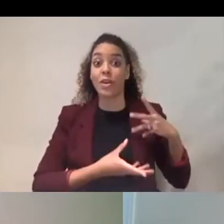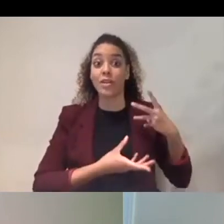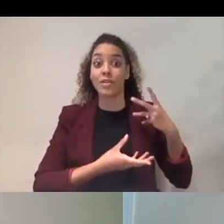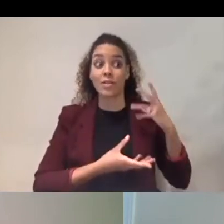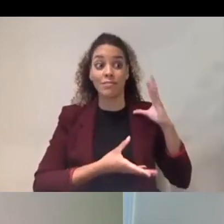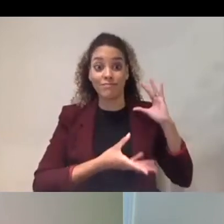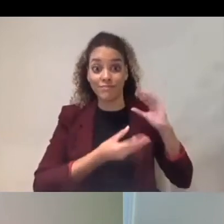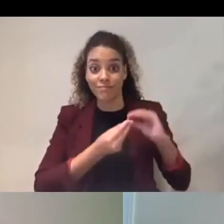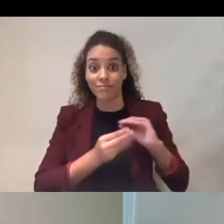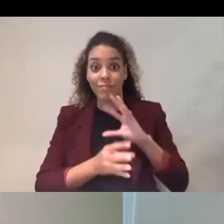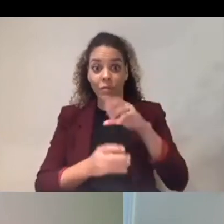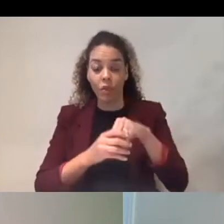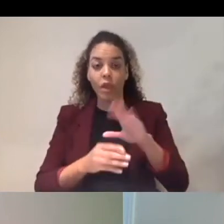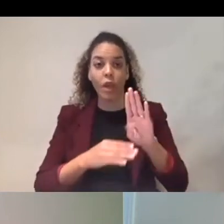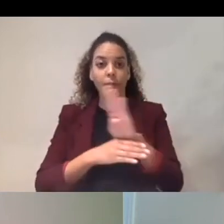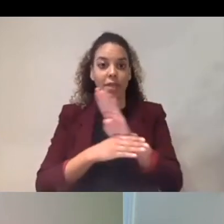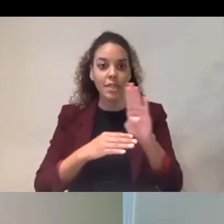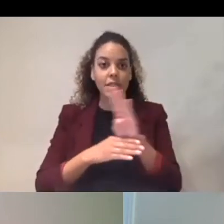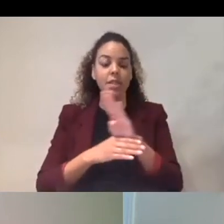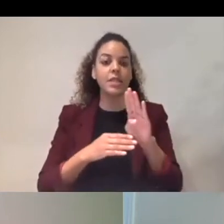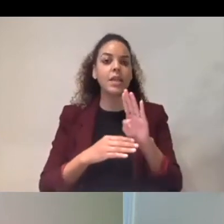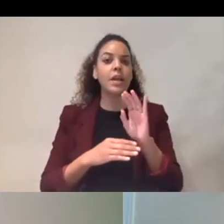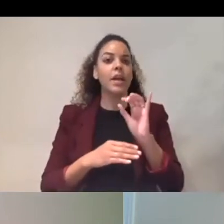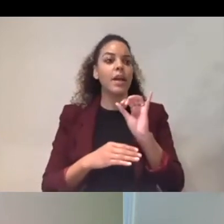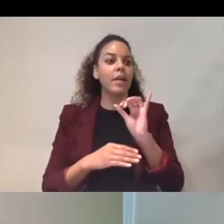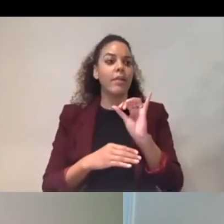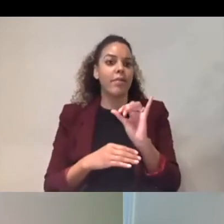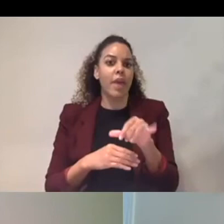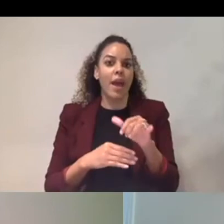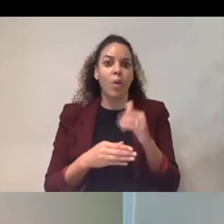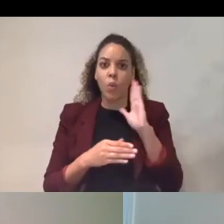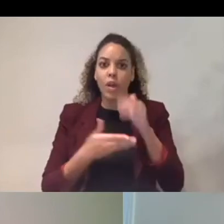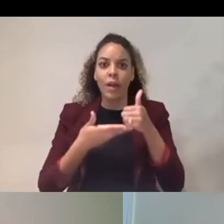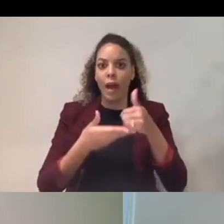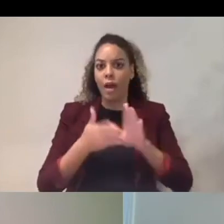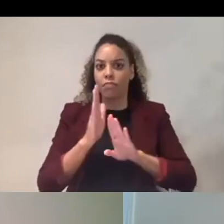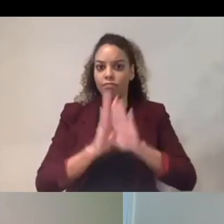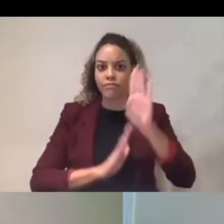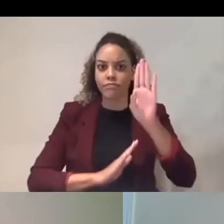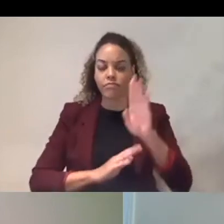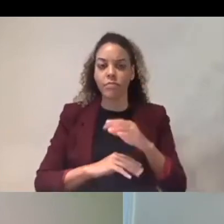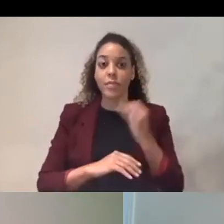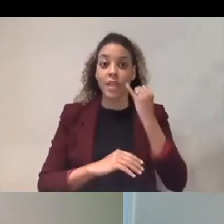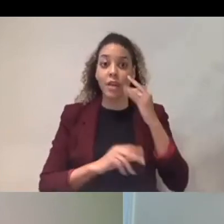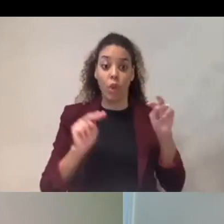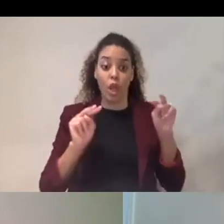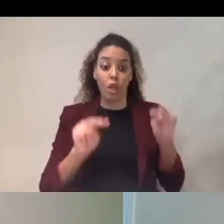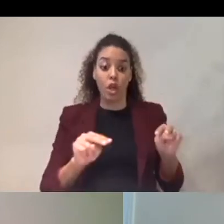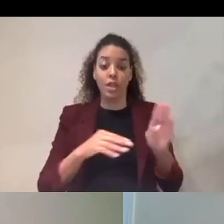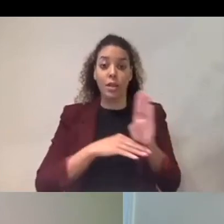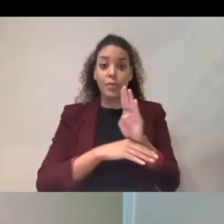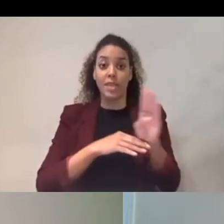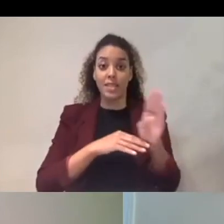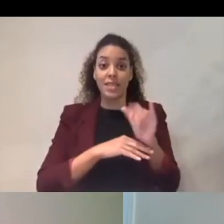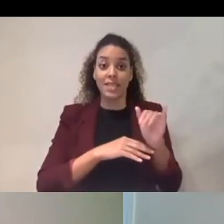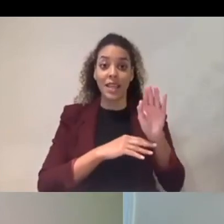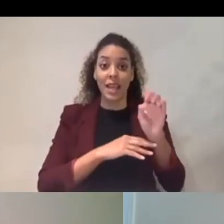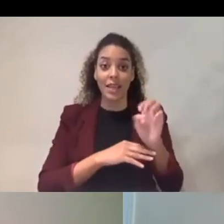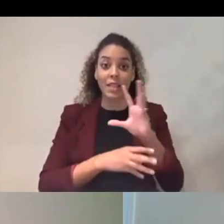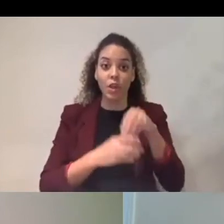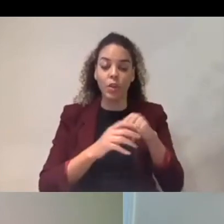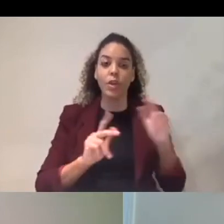is potentially a differentiator, right? So if you look at the business case for including persons with